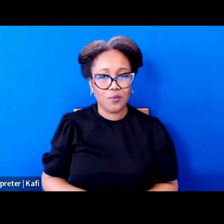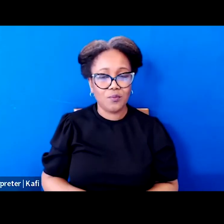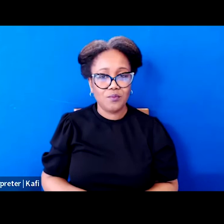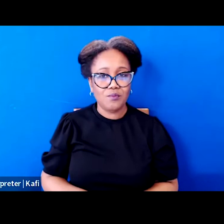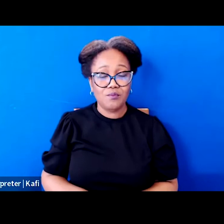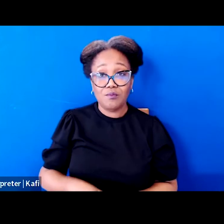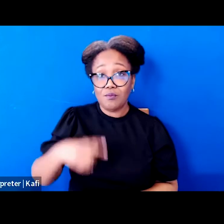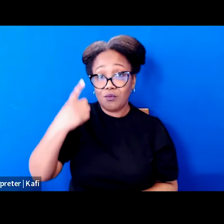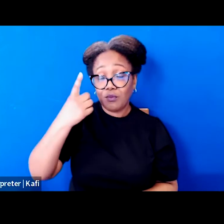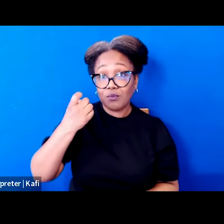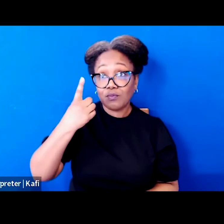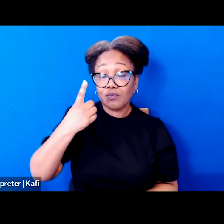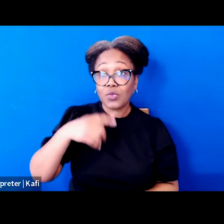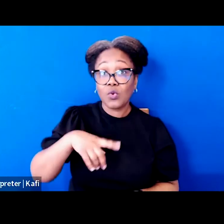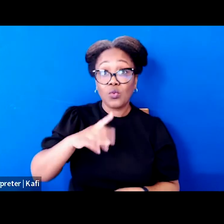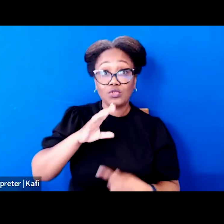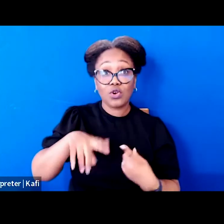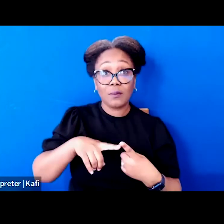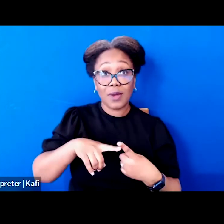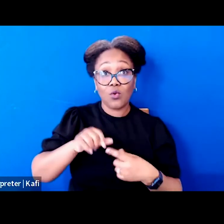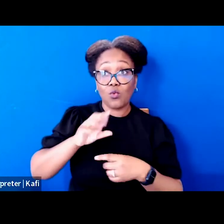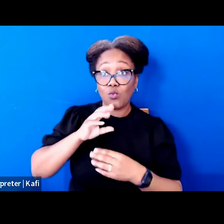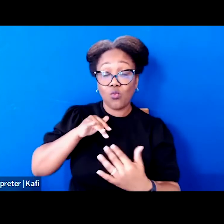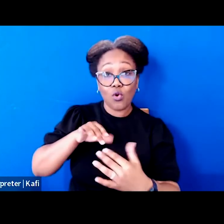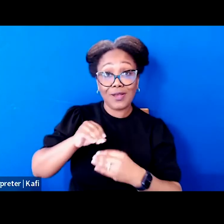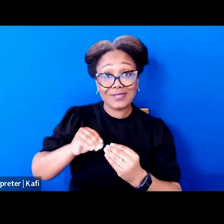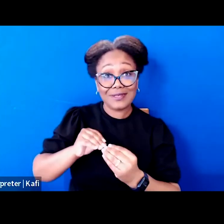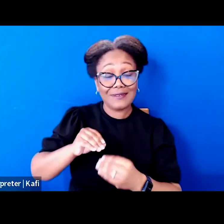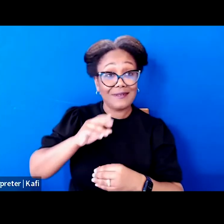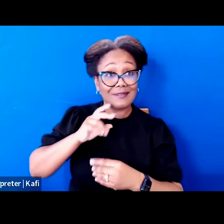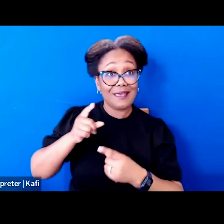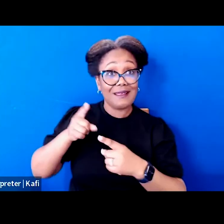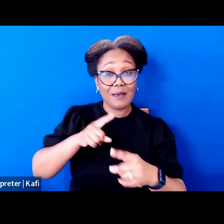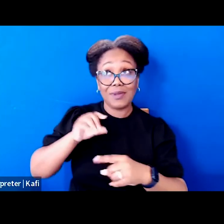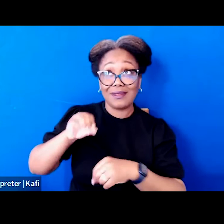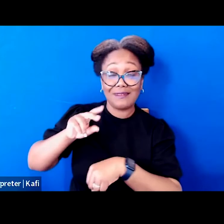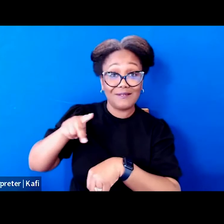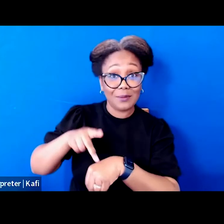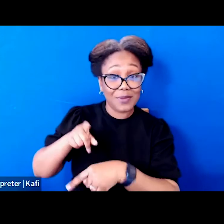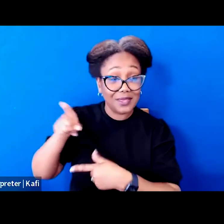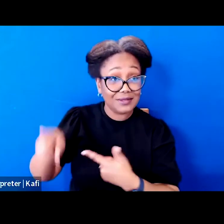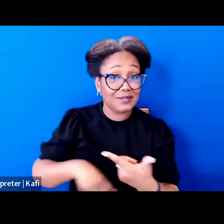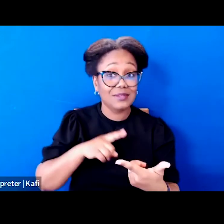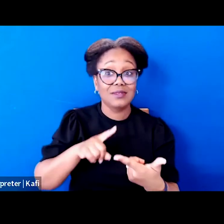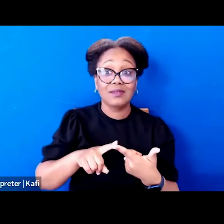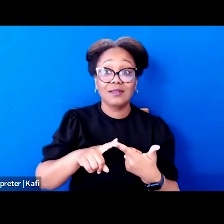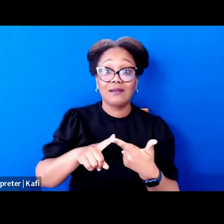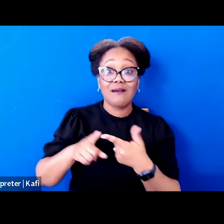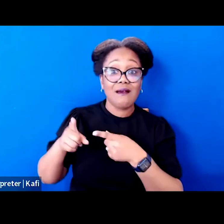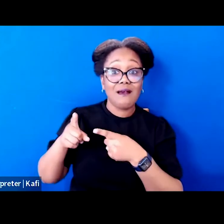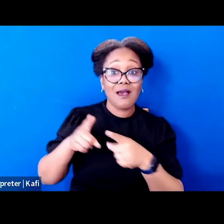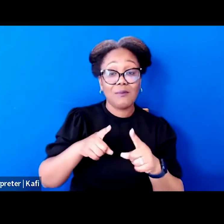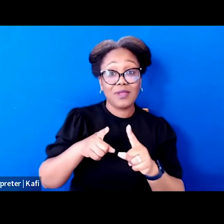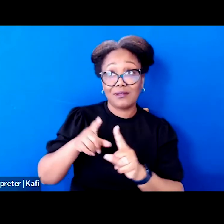and occupations in the Philippines all the way from the 1800s. We're talking about the deaths